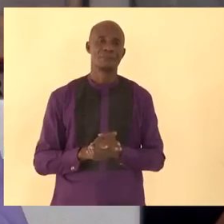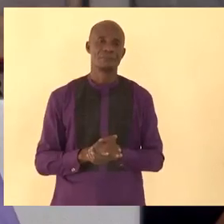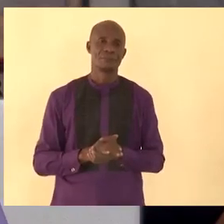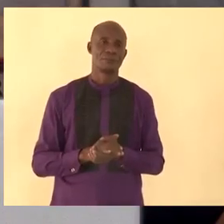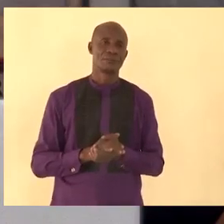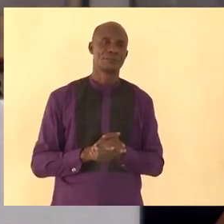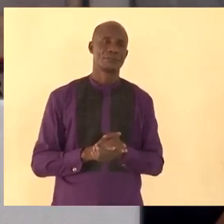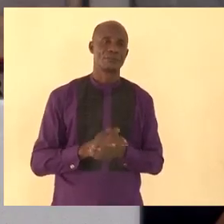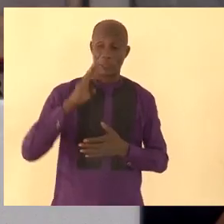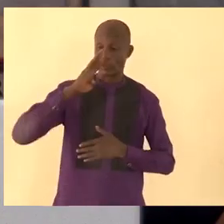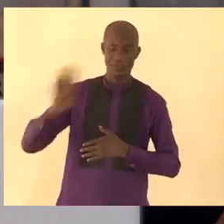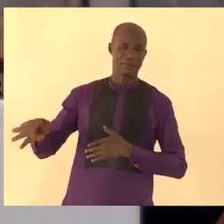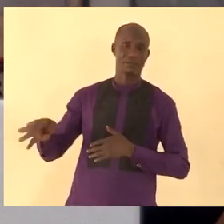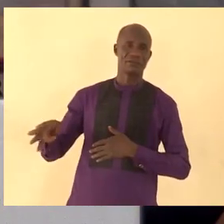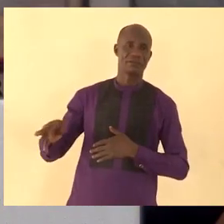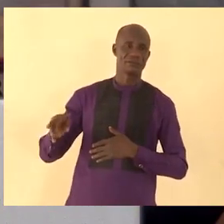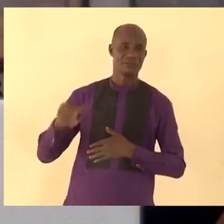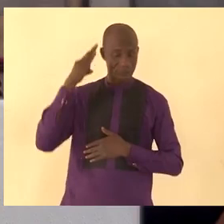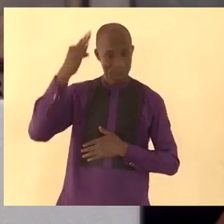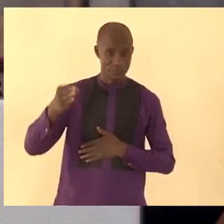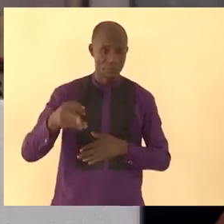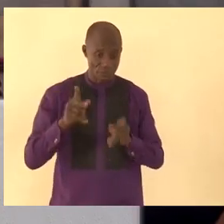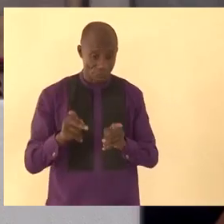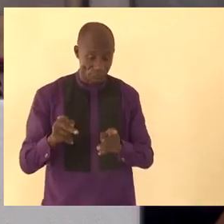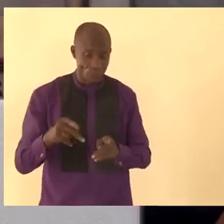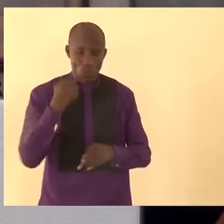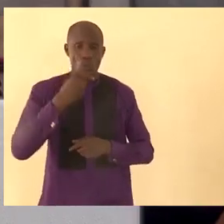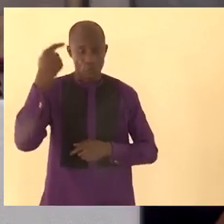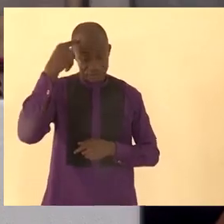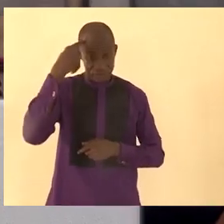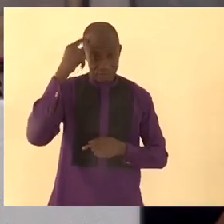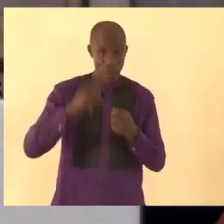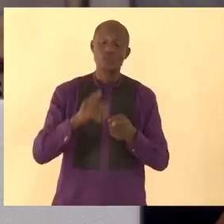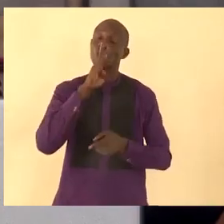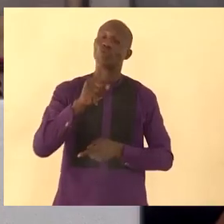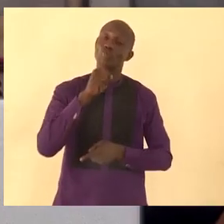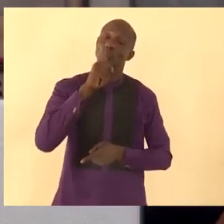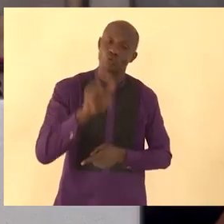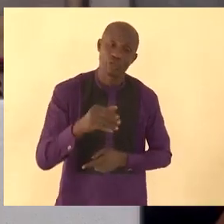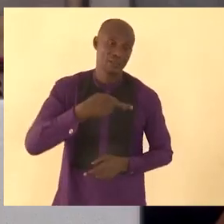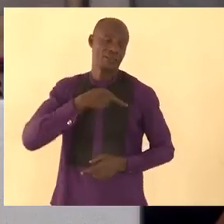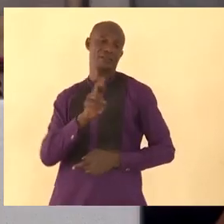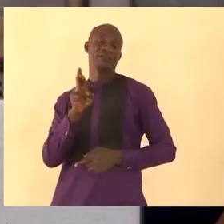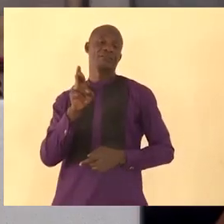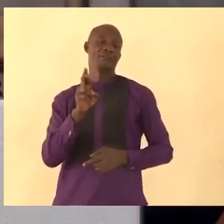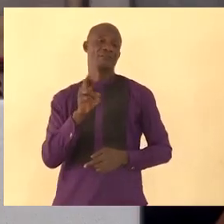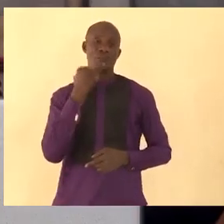and ignoring deferred gratification. People who think that to be truly religious is